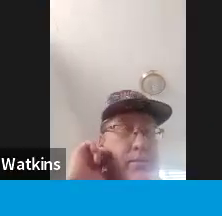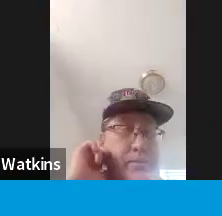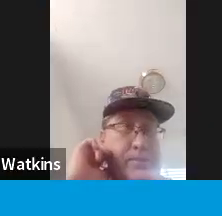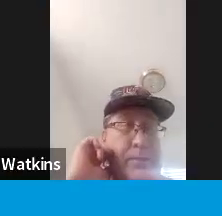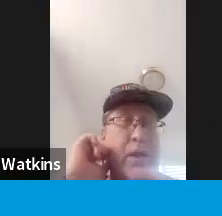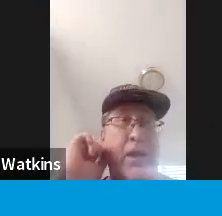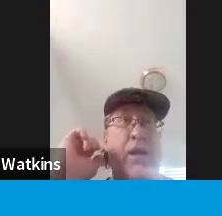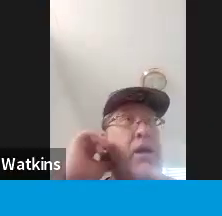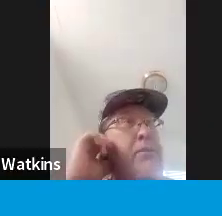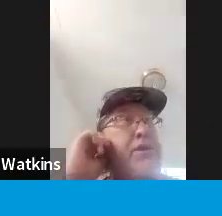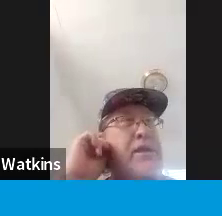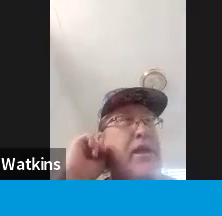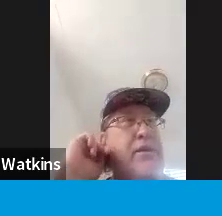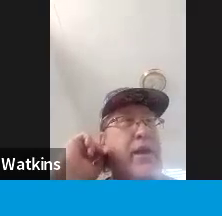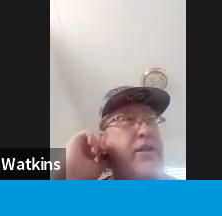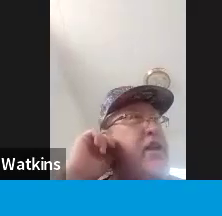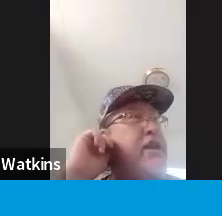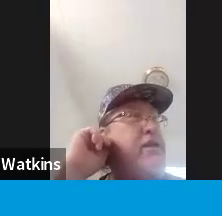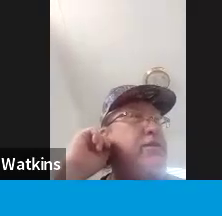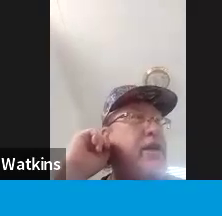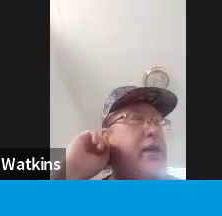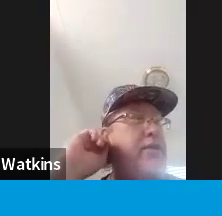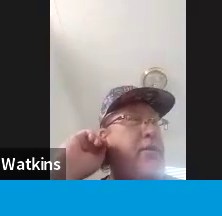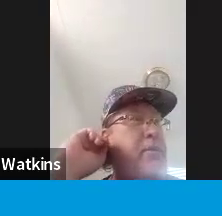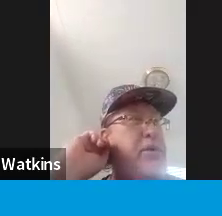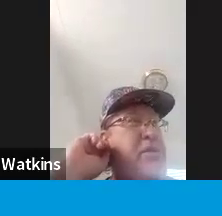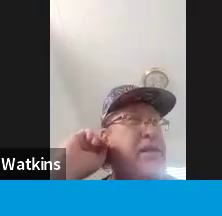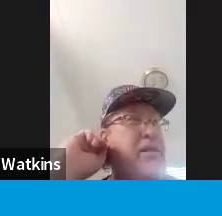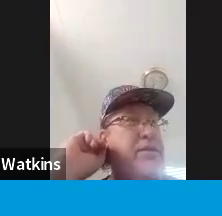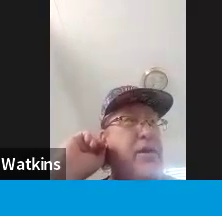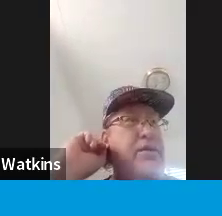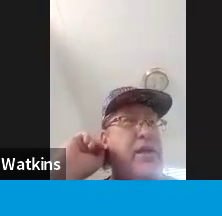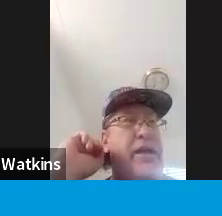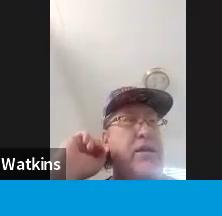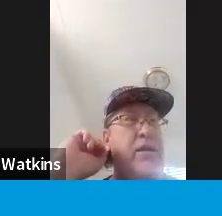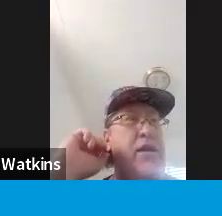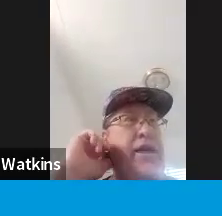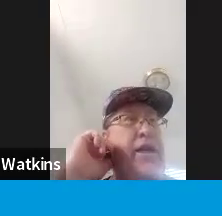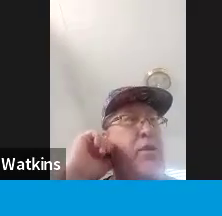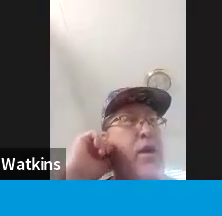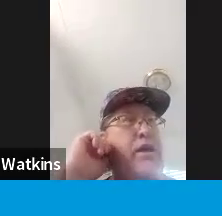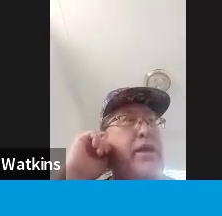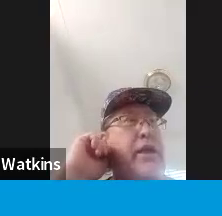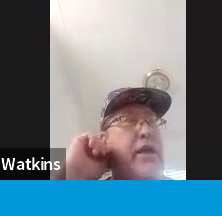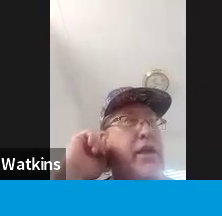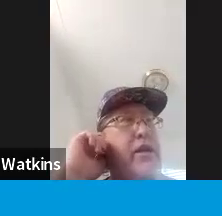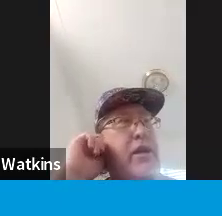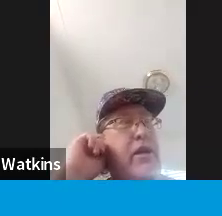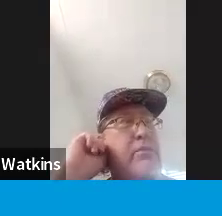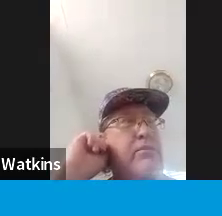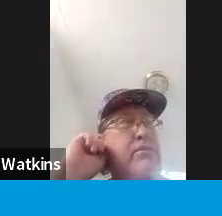Yeah, I'm just kind of like thinking of like from the perspective of like